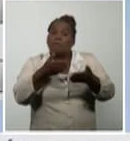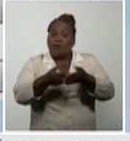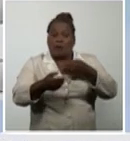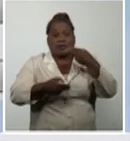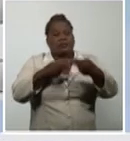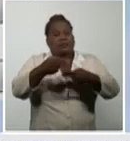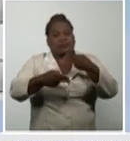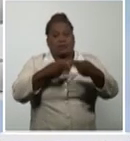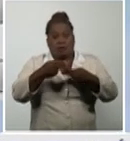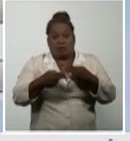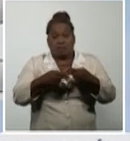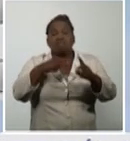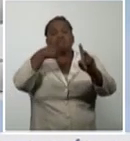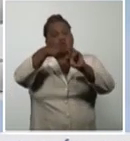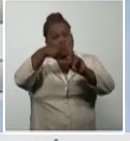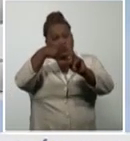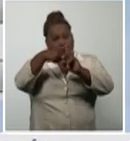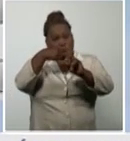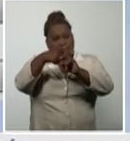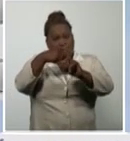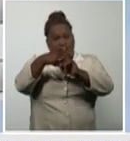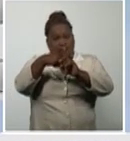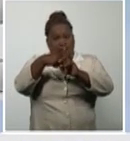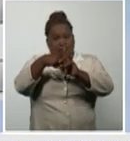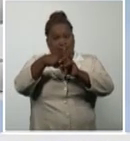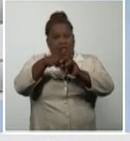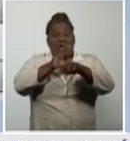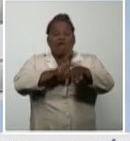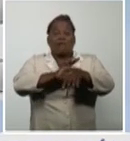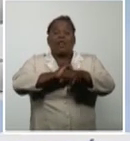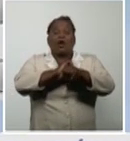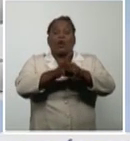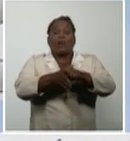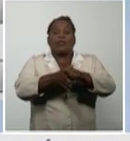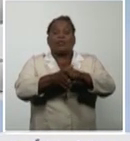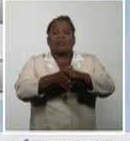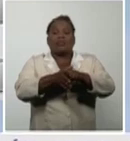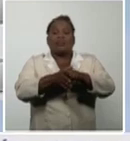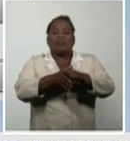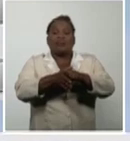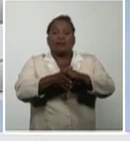0.87% of the tests analyzed that were positive for COVID-19.